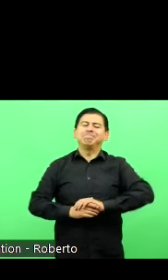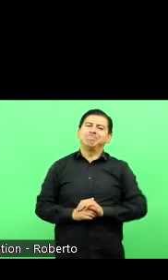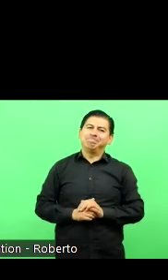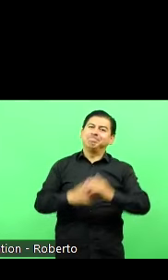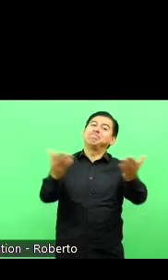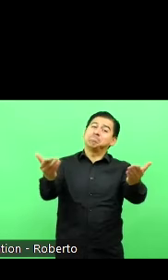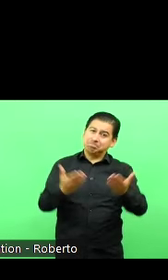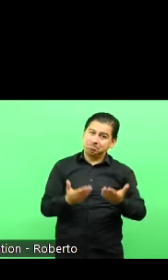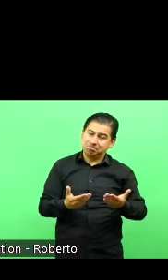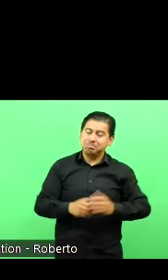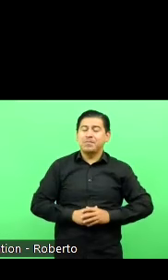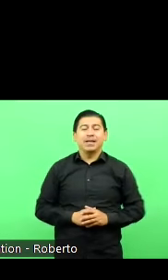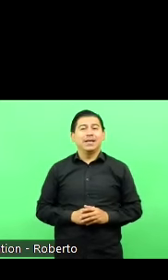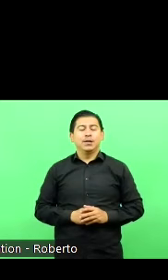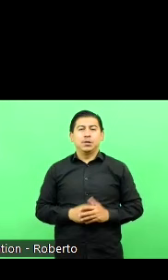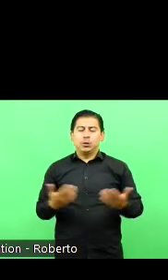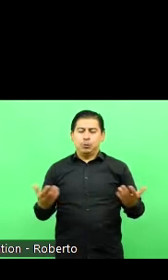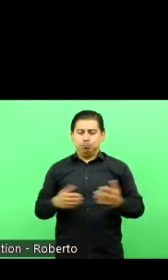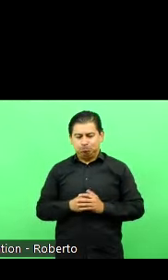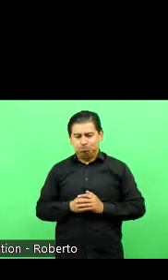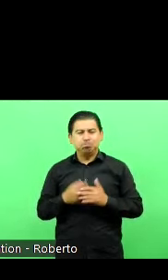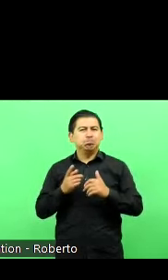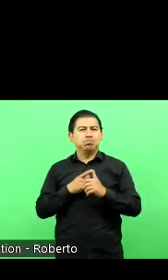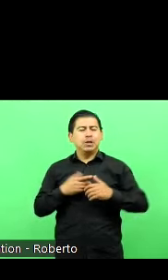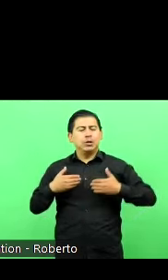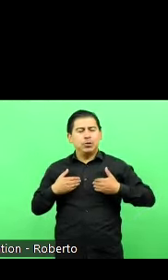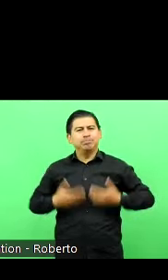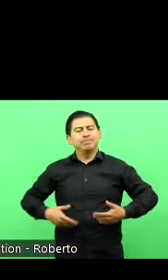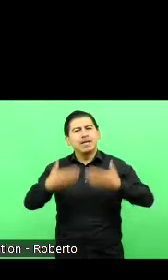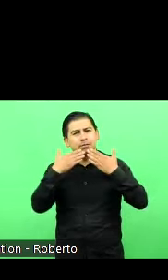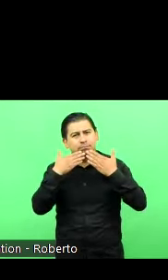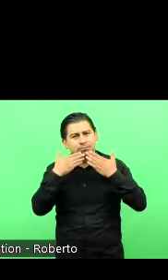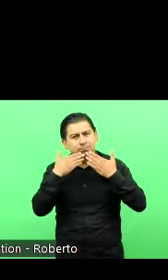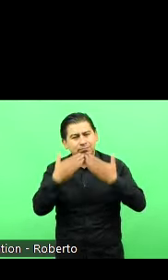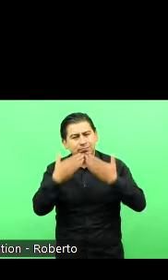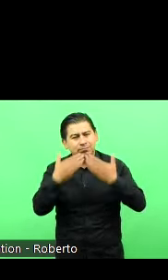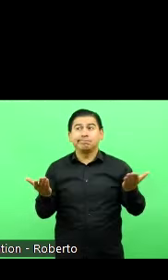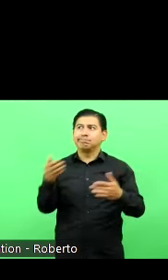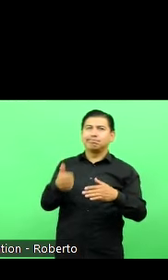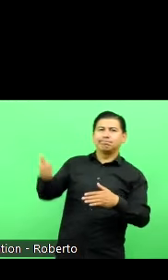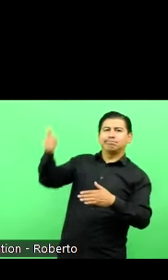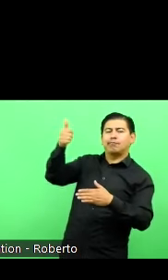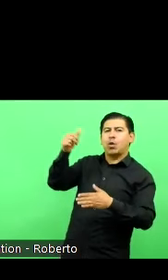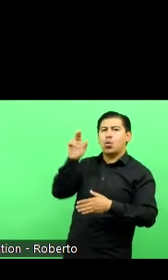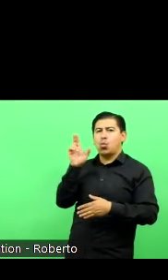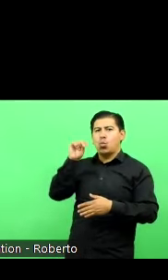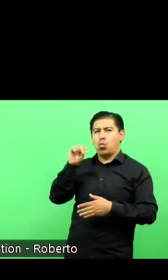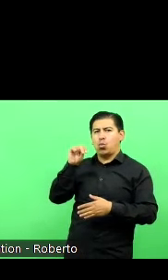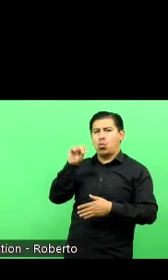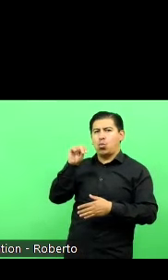heartfelt gratitude to the UN Office for South-South Cooperation and the Pan American